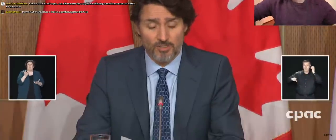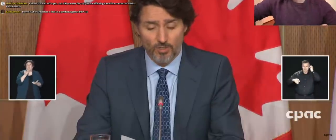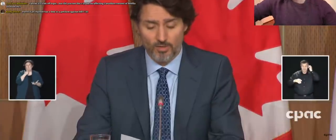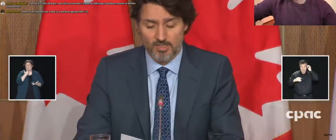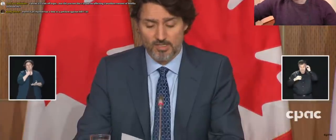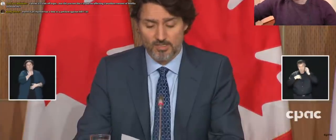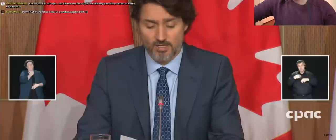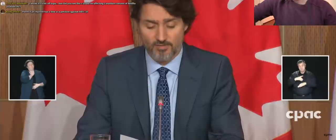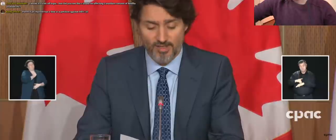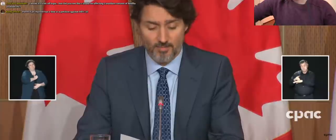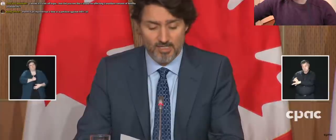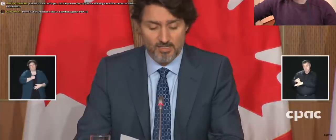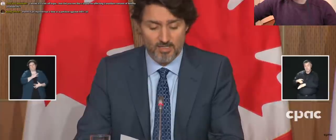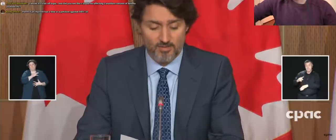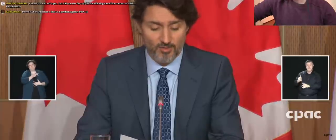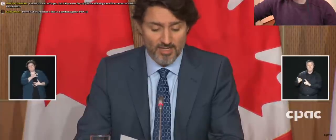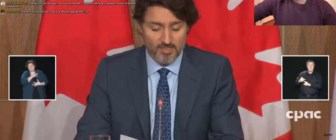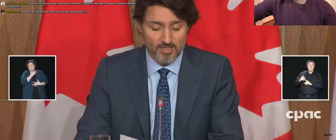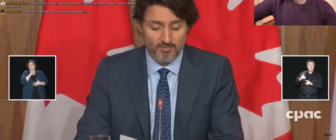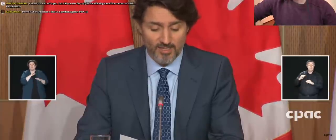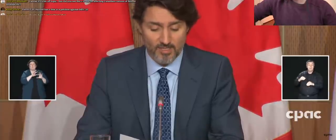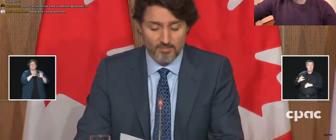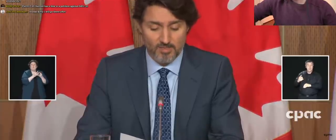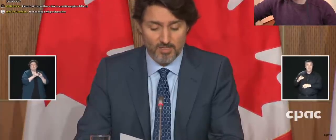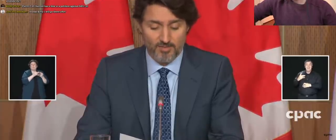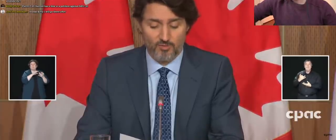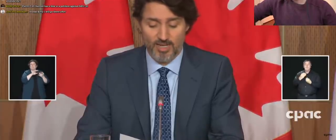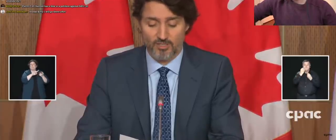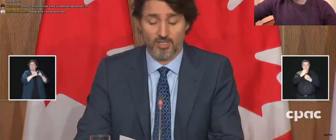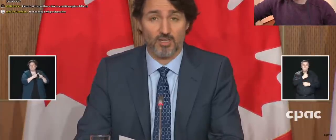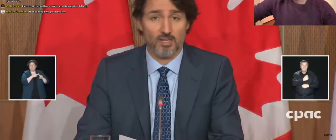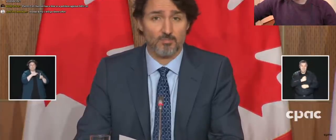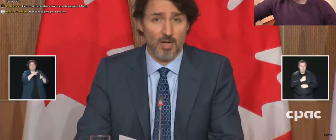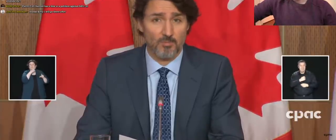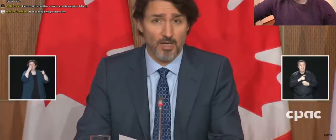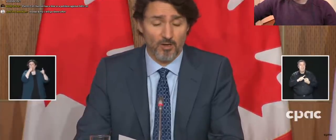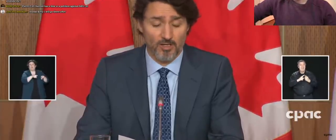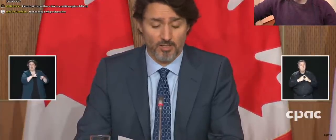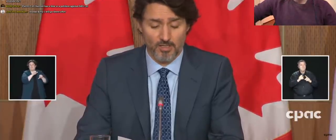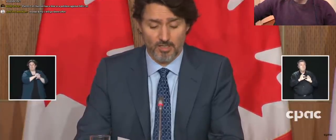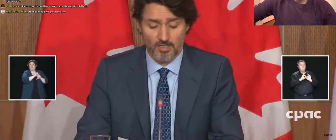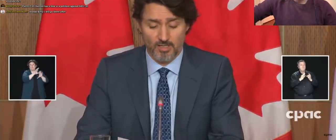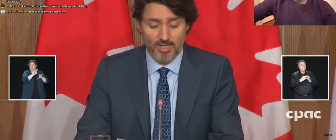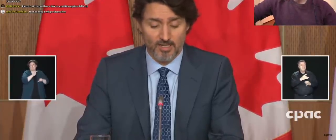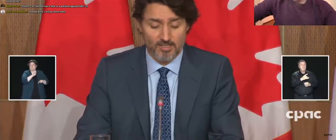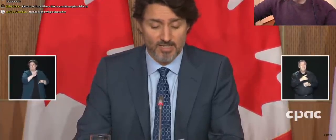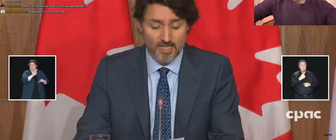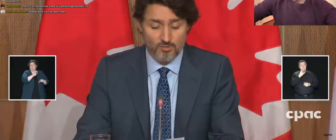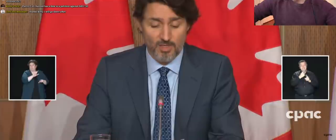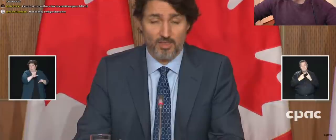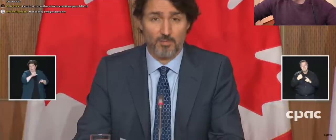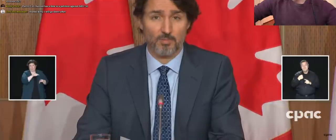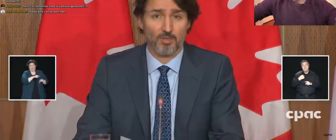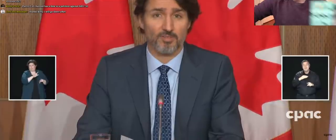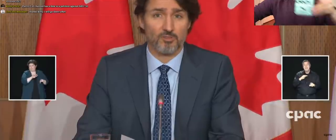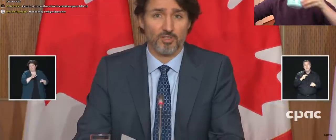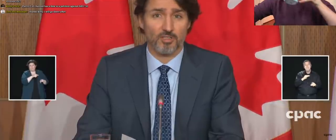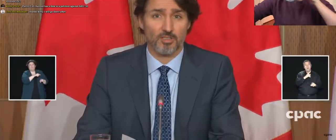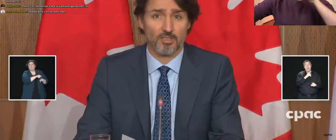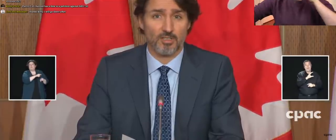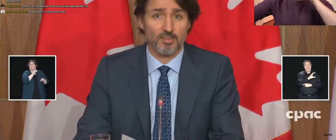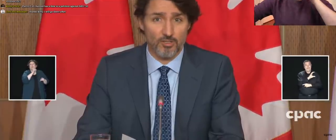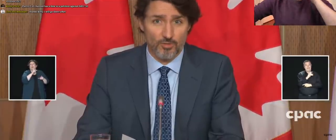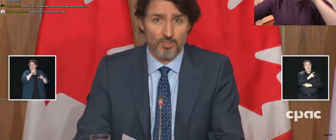deepest condolences to the families, friends, and victims of the tragedy at Mount Meron. Canada stands with the people of